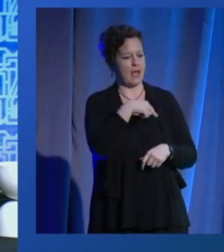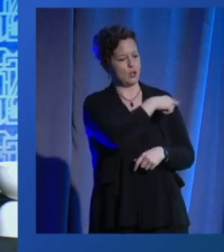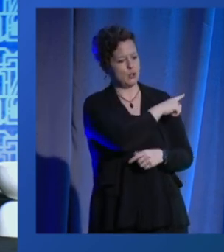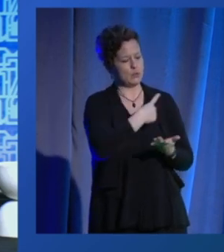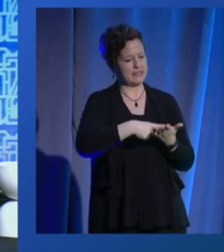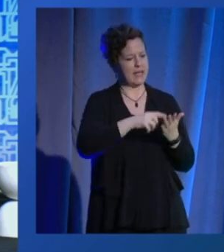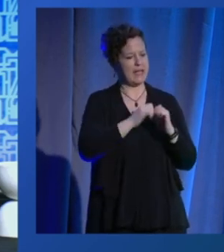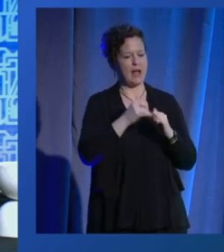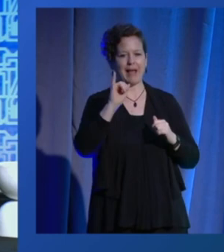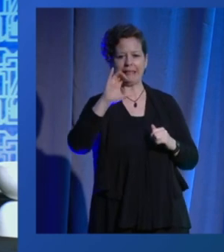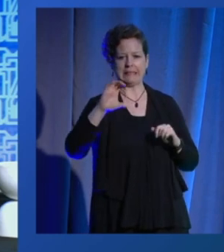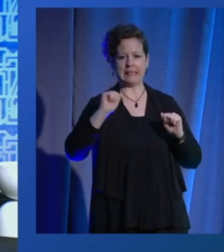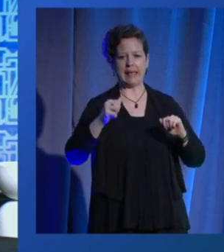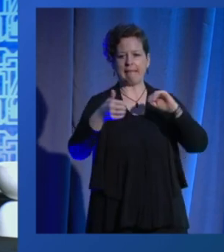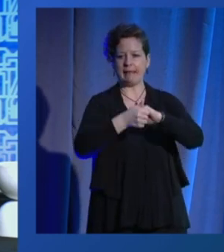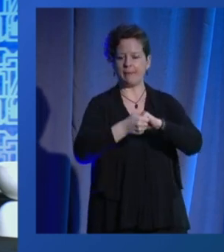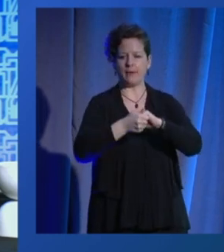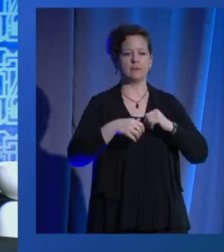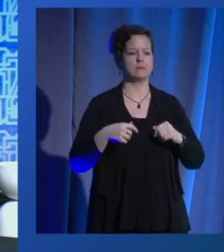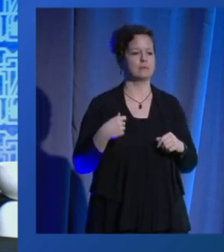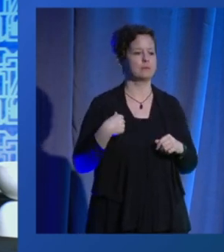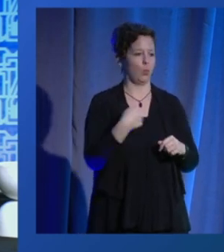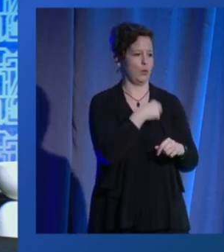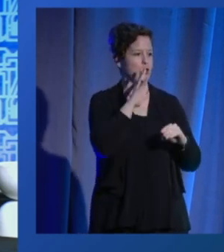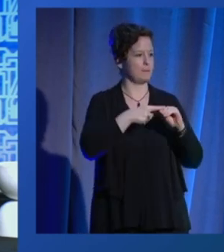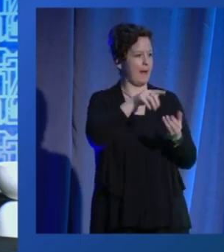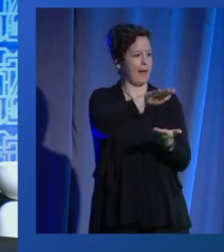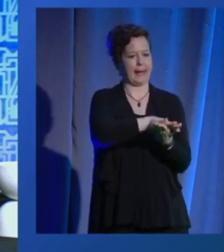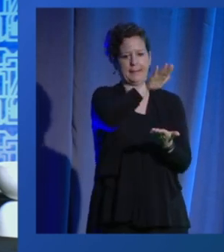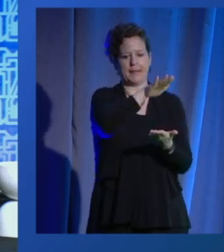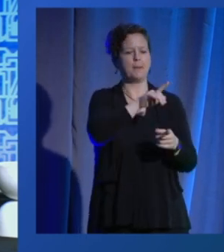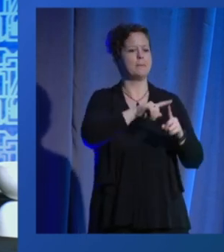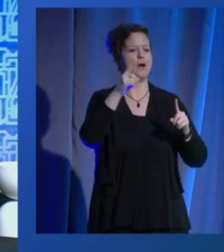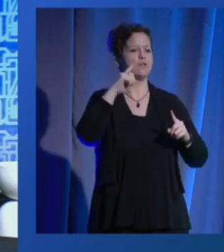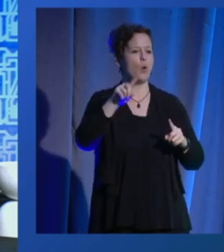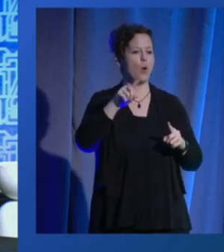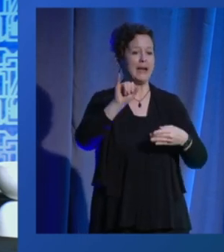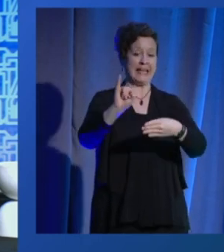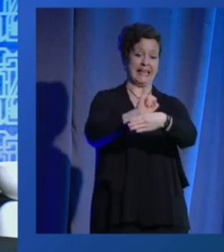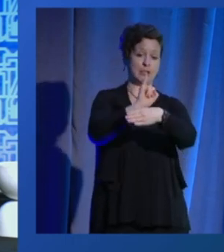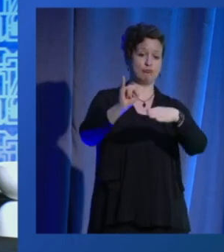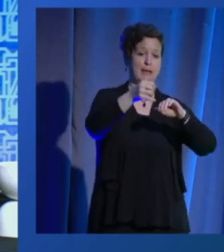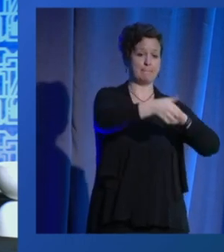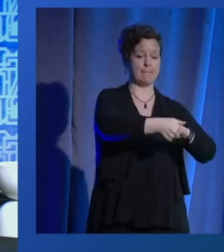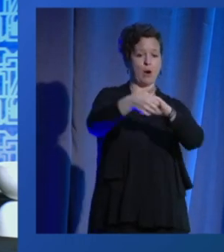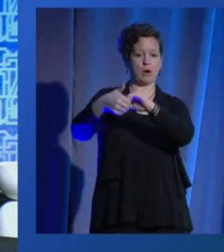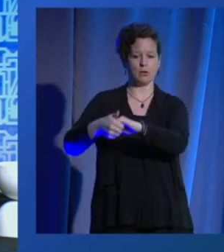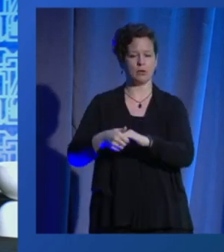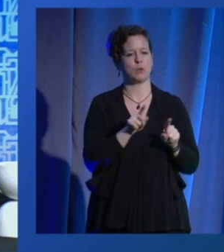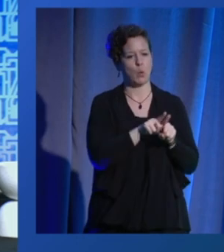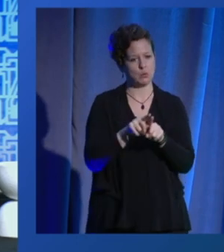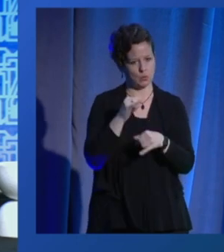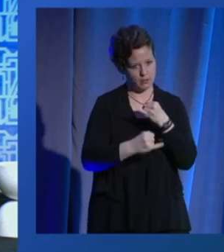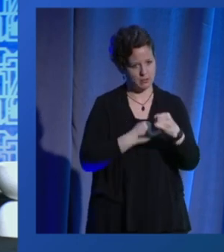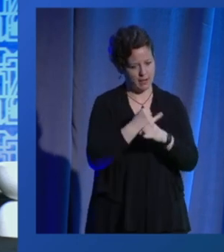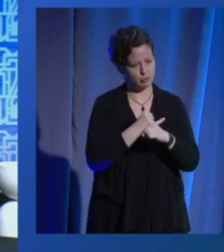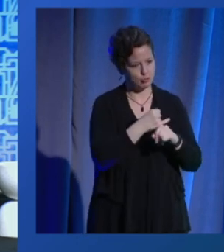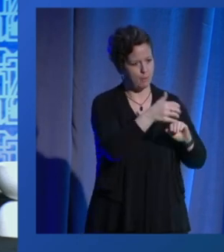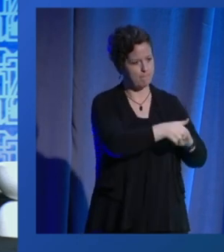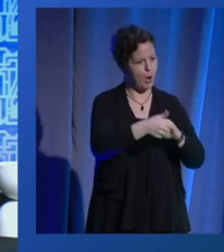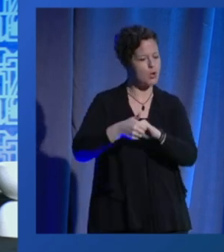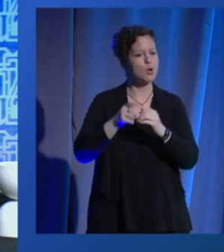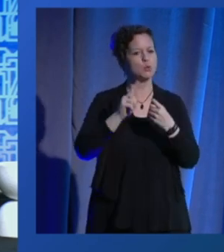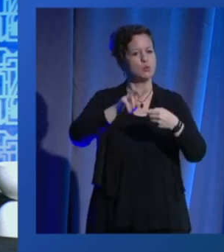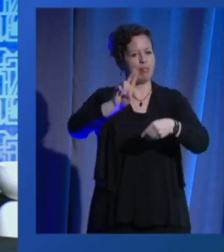IC can collaborate uh we've talked about Academia but with uh industry Partners as well as International Partners to leverage